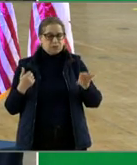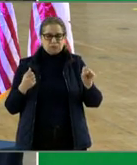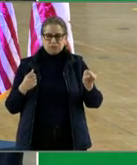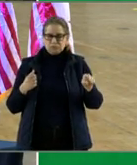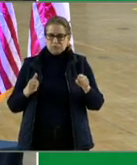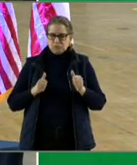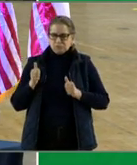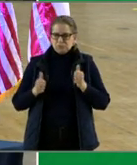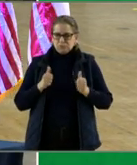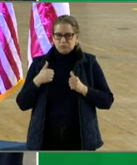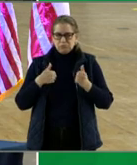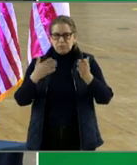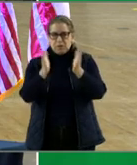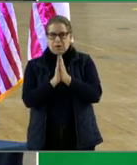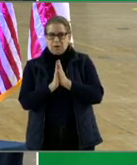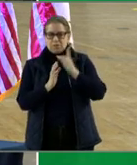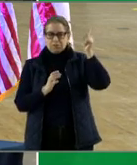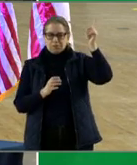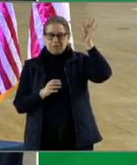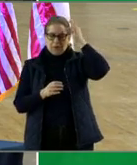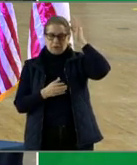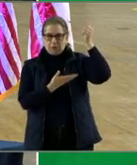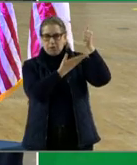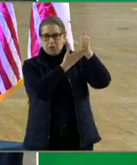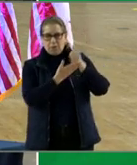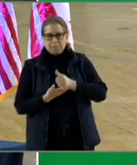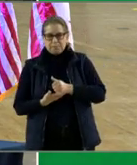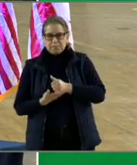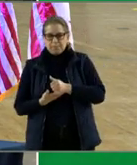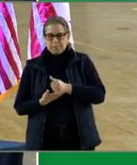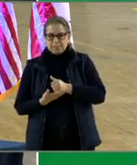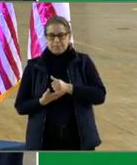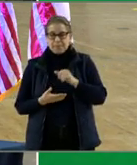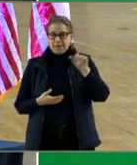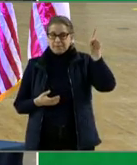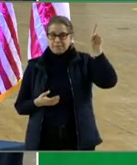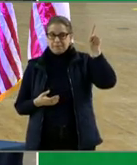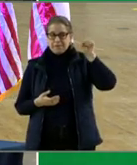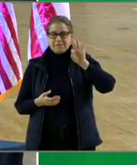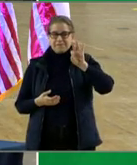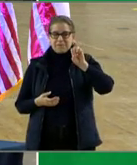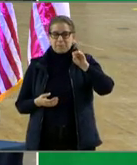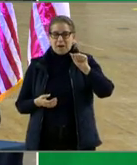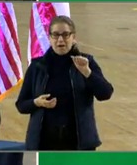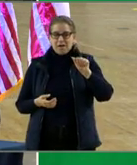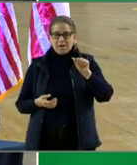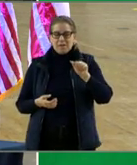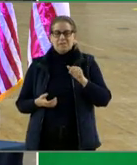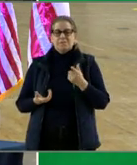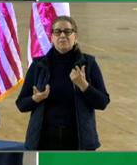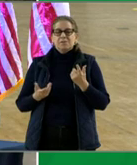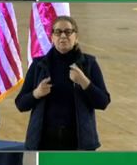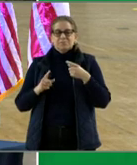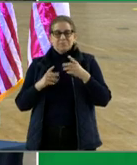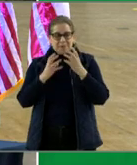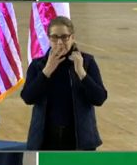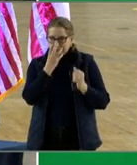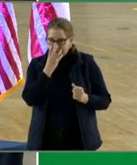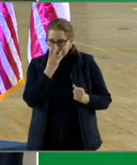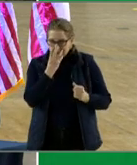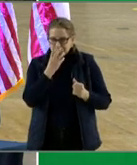federal assistance from FEMA in terms of our supplies, whether they be masks, ventilators, and some of